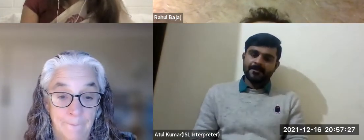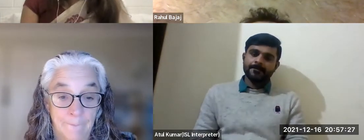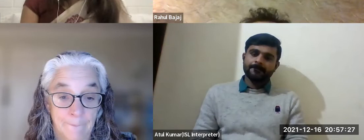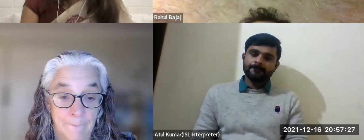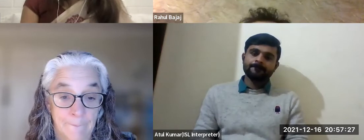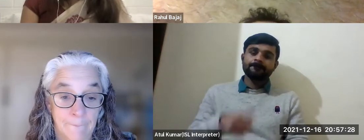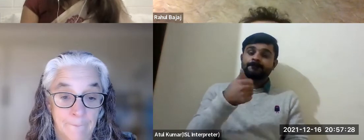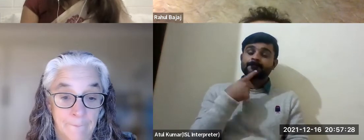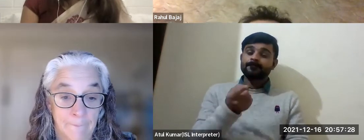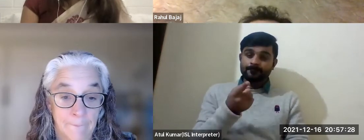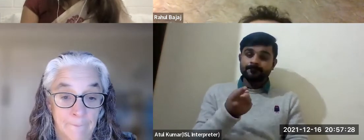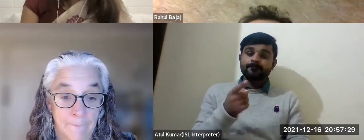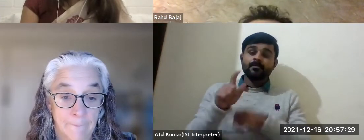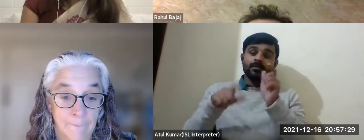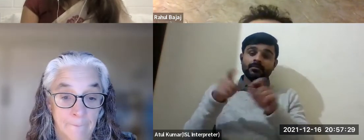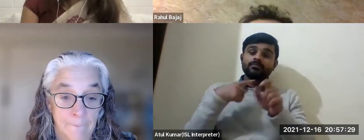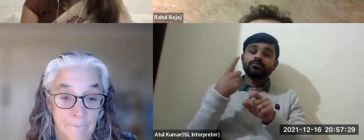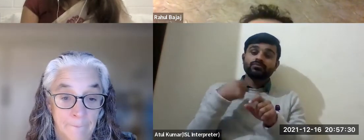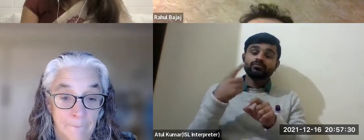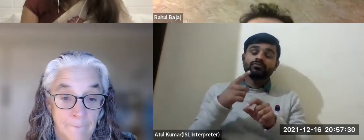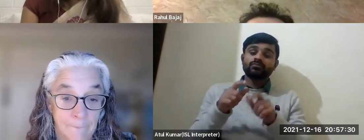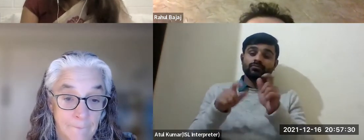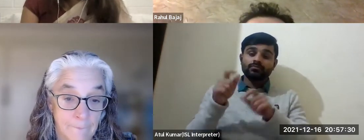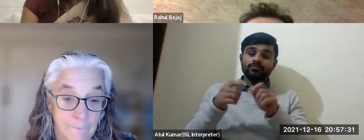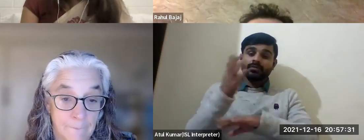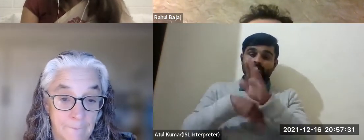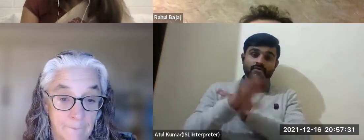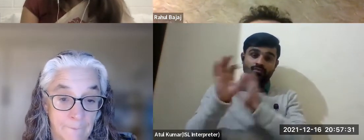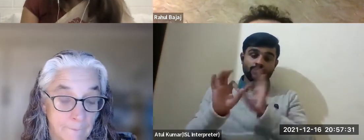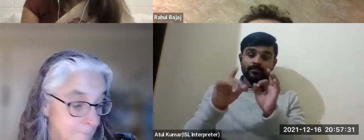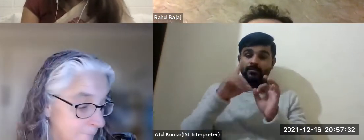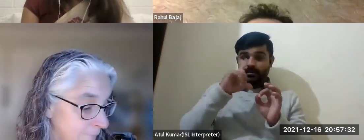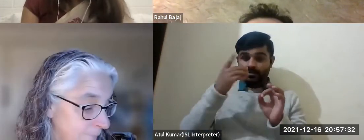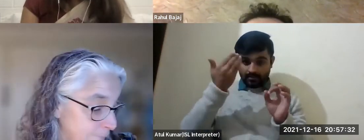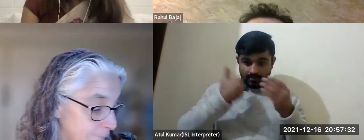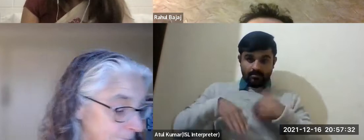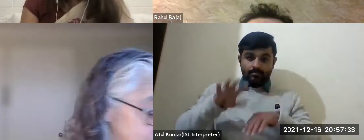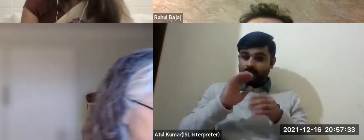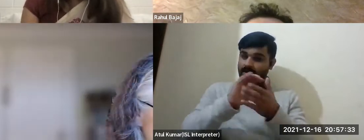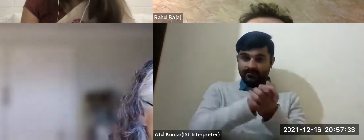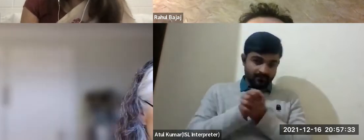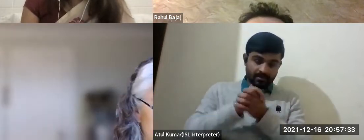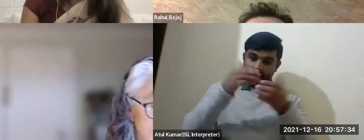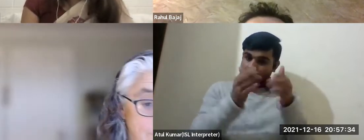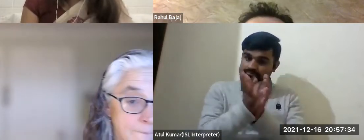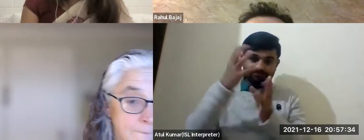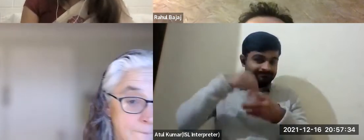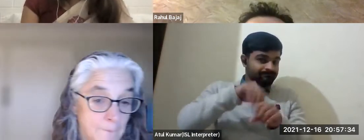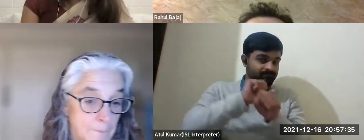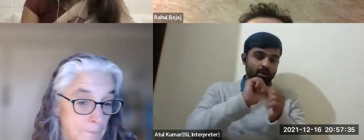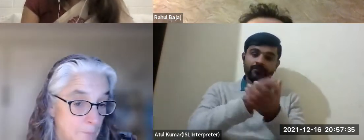but it's also that people who are, non-disabled, like Lainey or me, we are allies to this community,